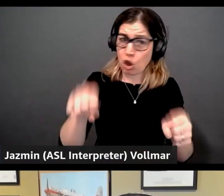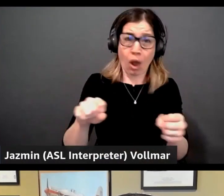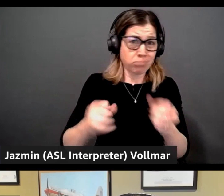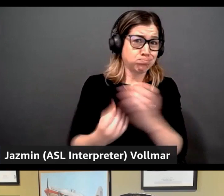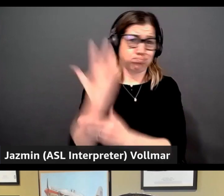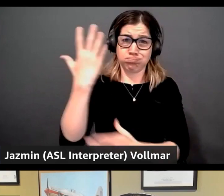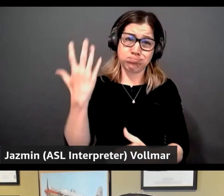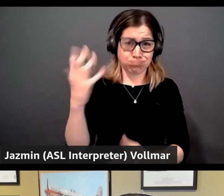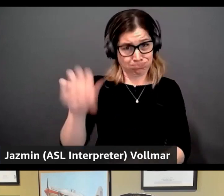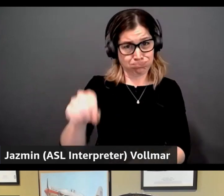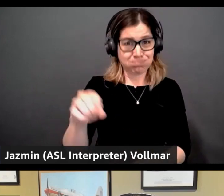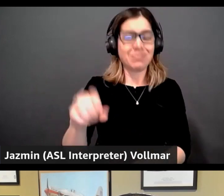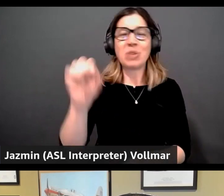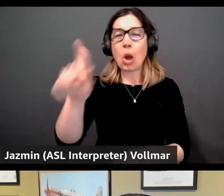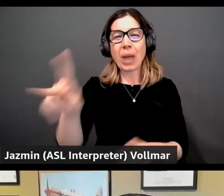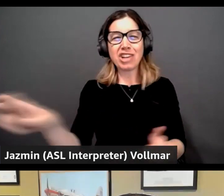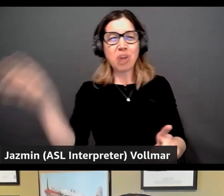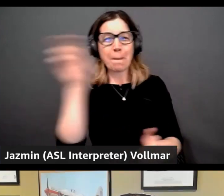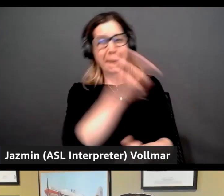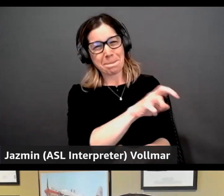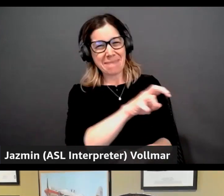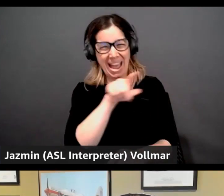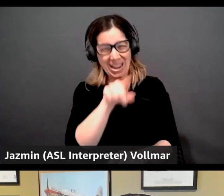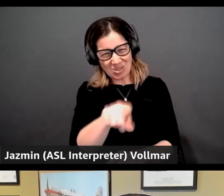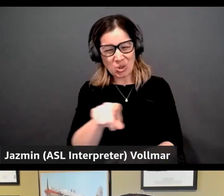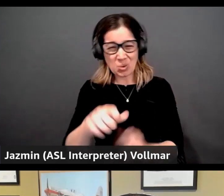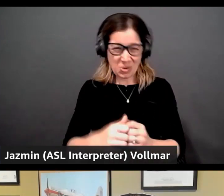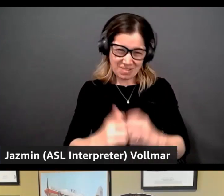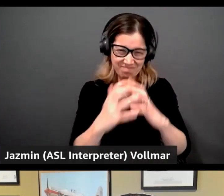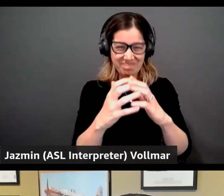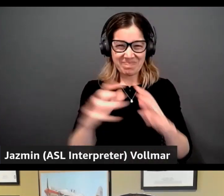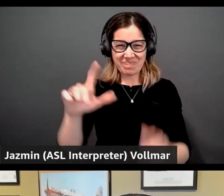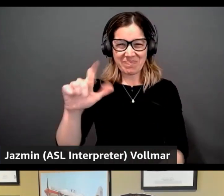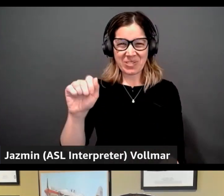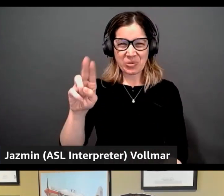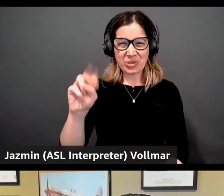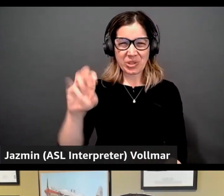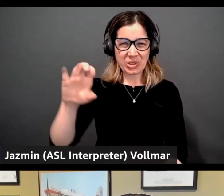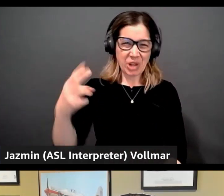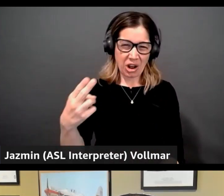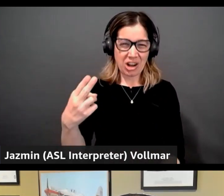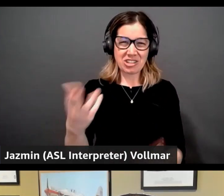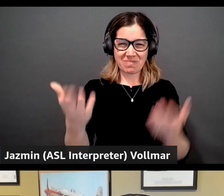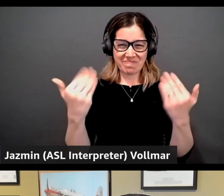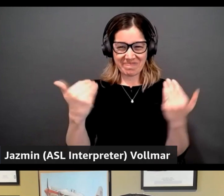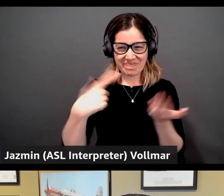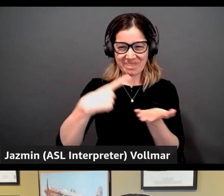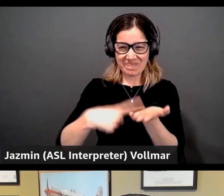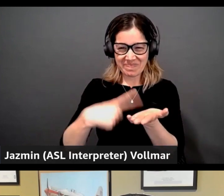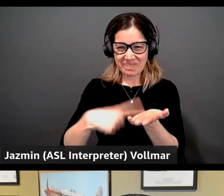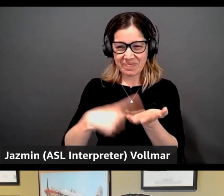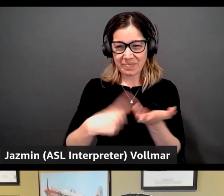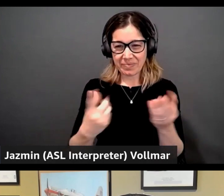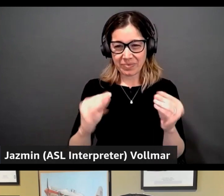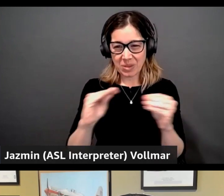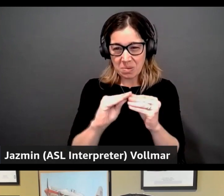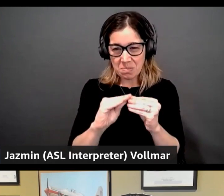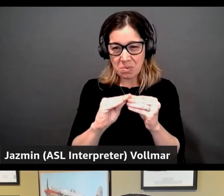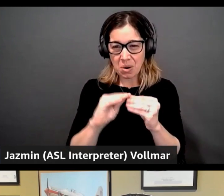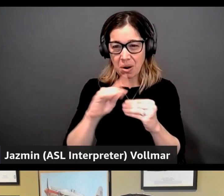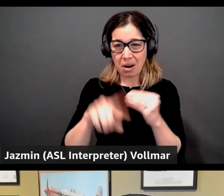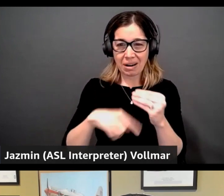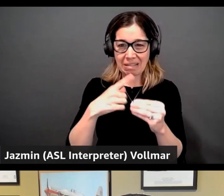So jumping back to the launch, let's talk a little bit more about the pulse